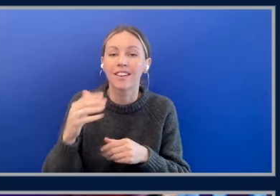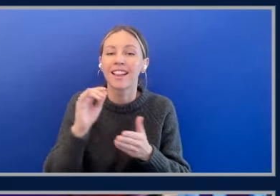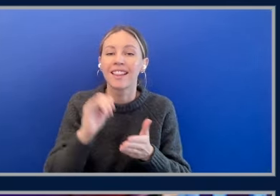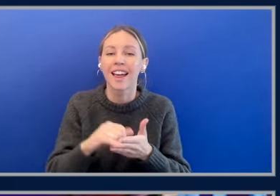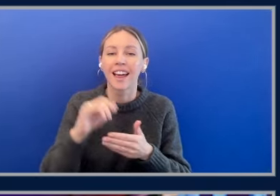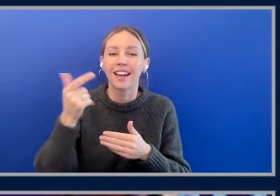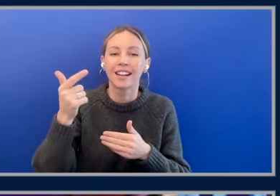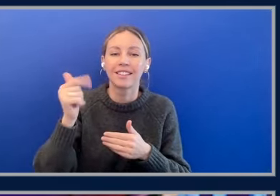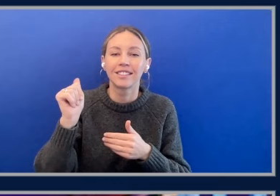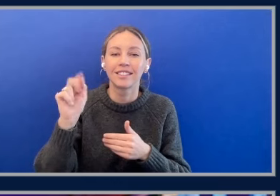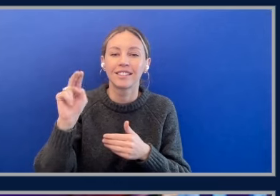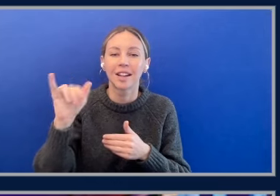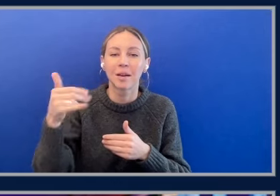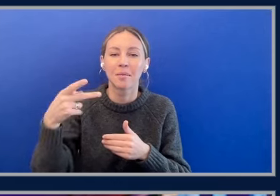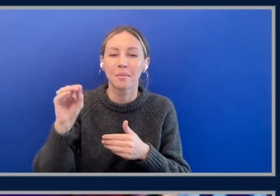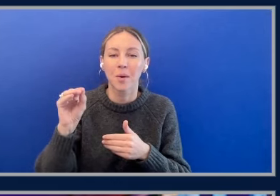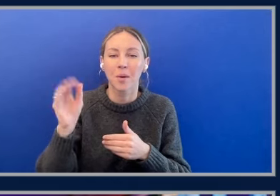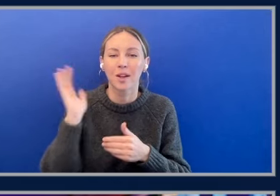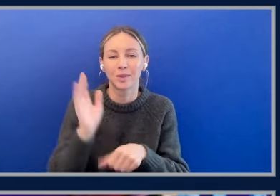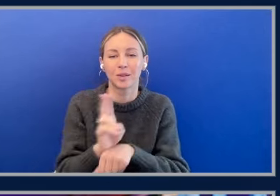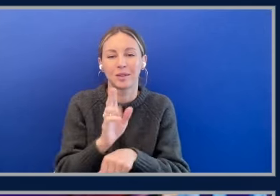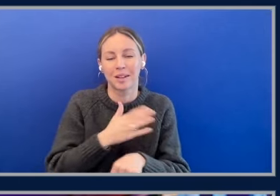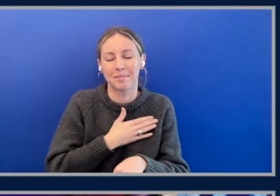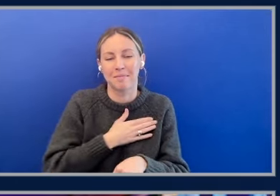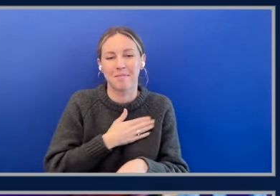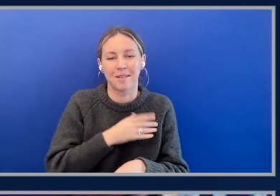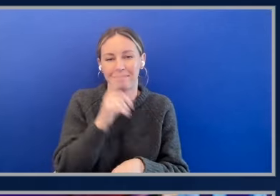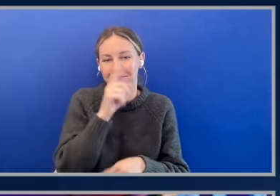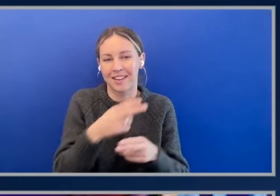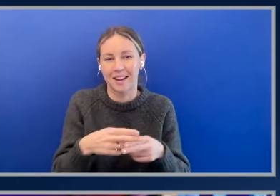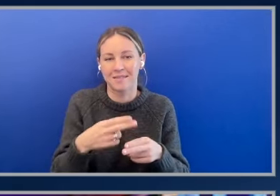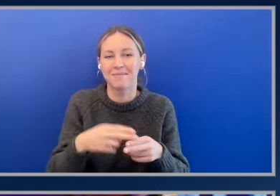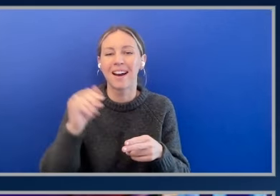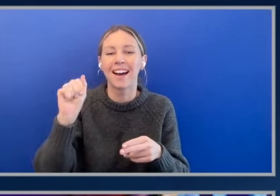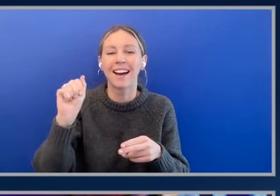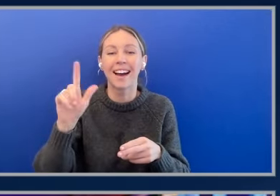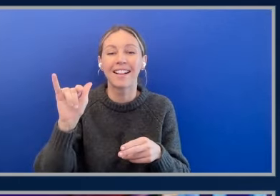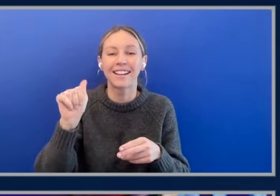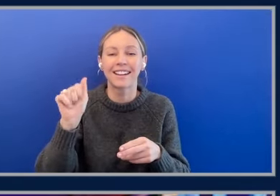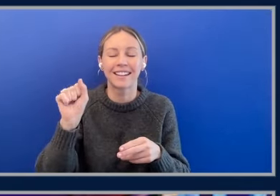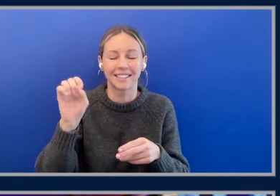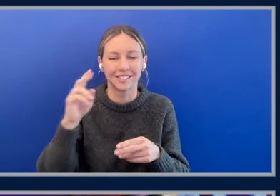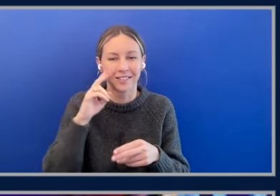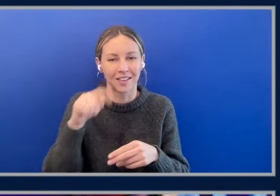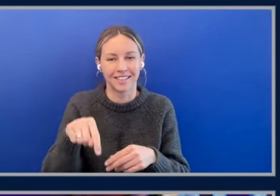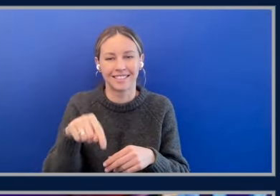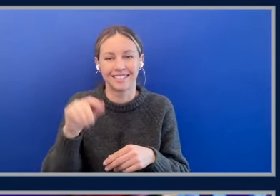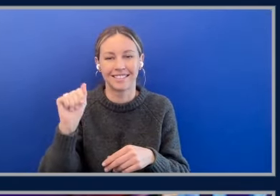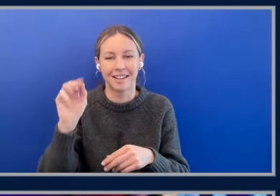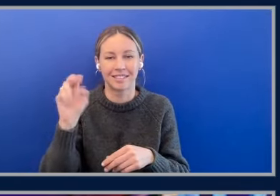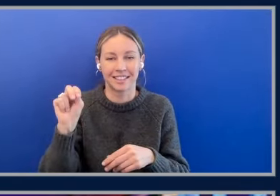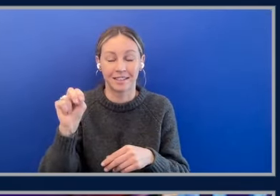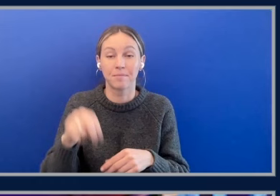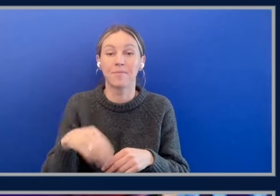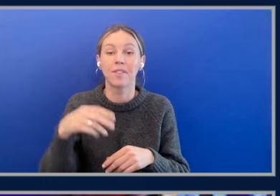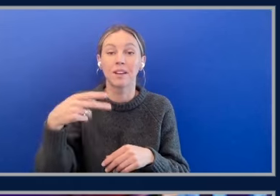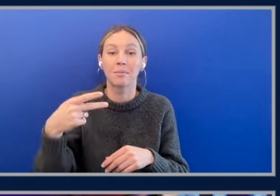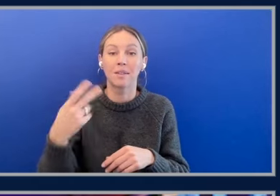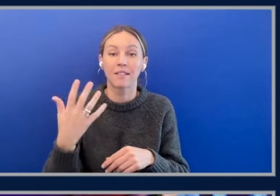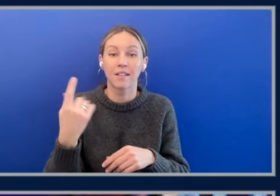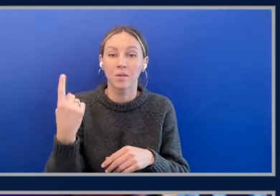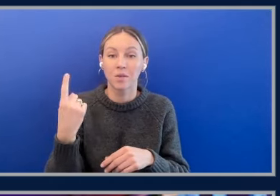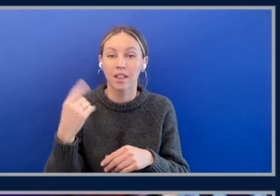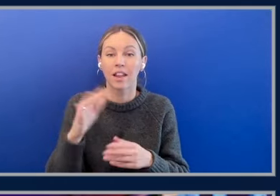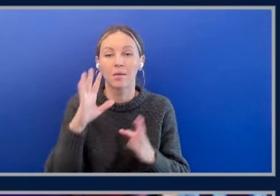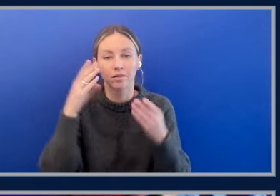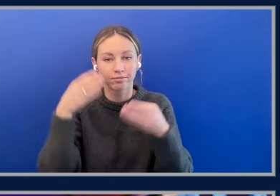name resources with my alias as a prefix. And there's a P5 one that is targeting